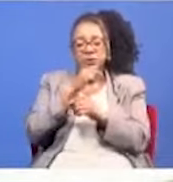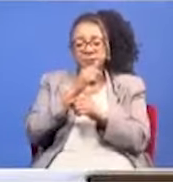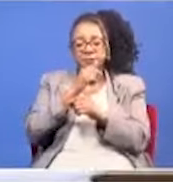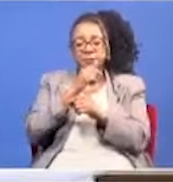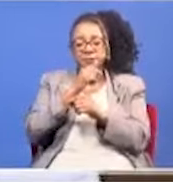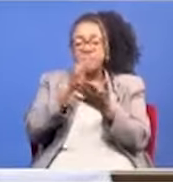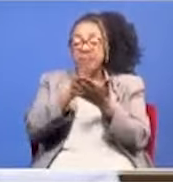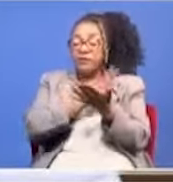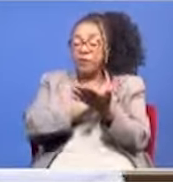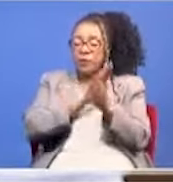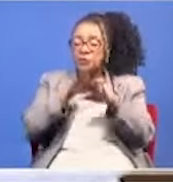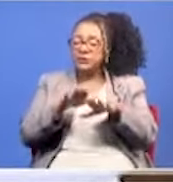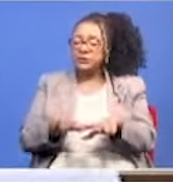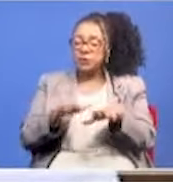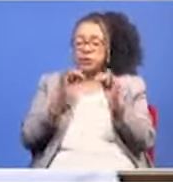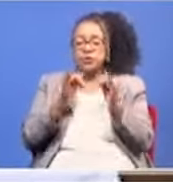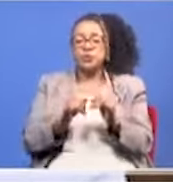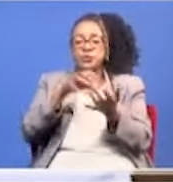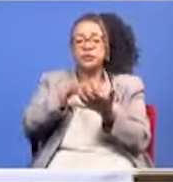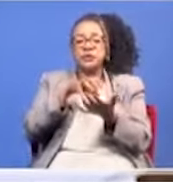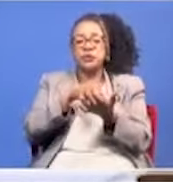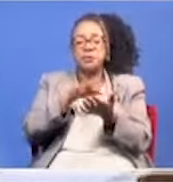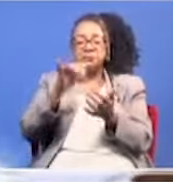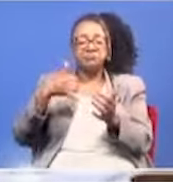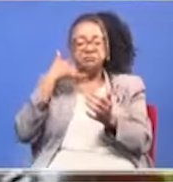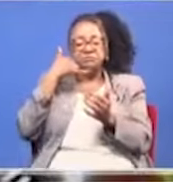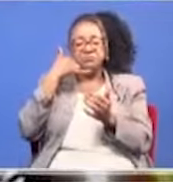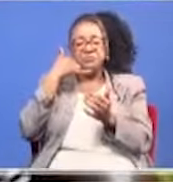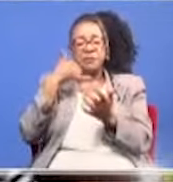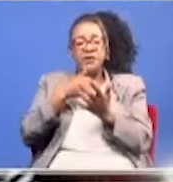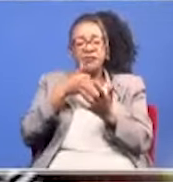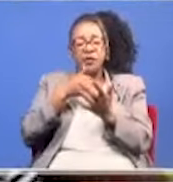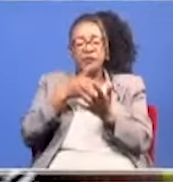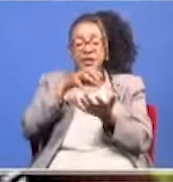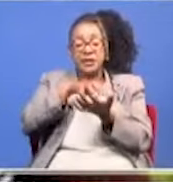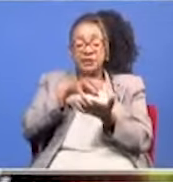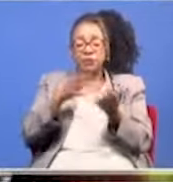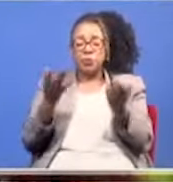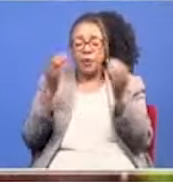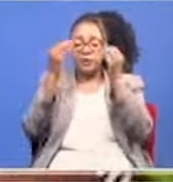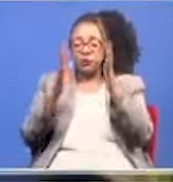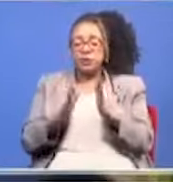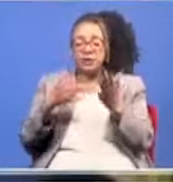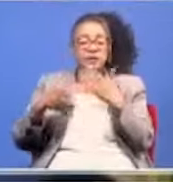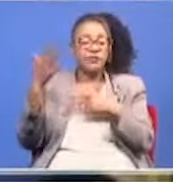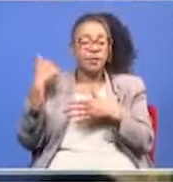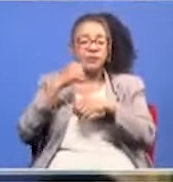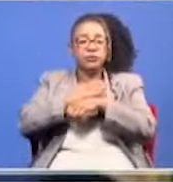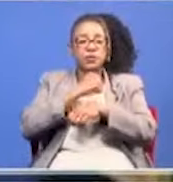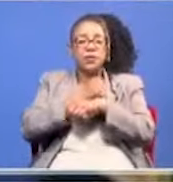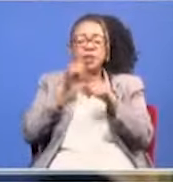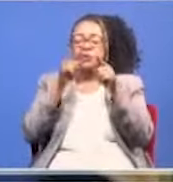before he could settle into his new station, he got the call that he had been implicated in a case where a student at his former school accused him of